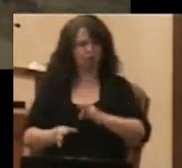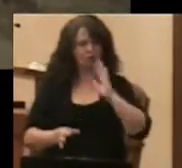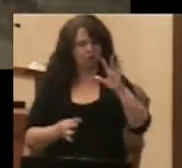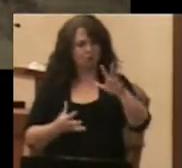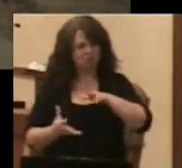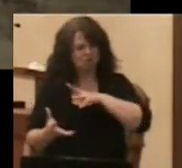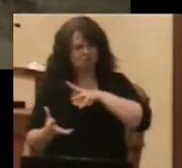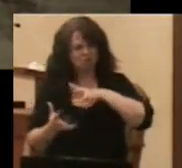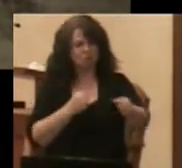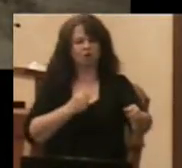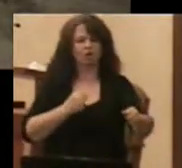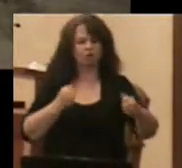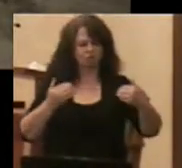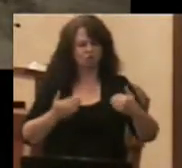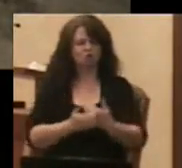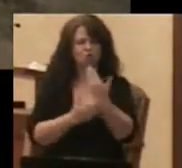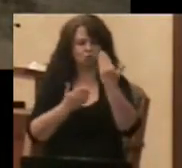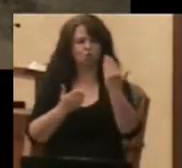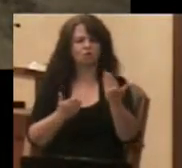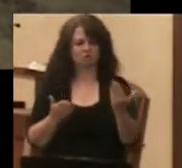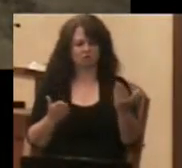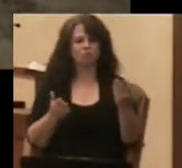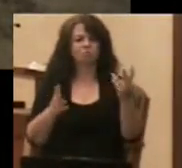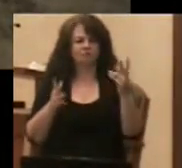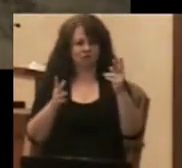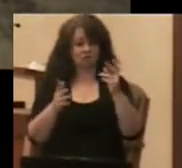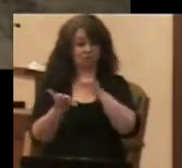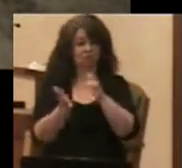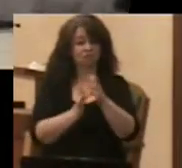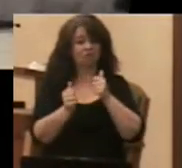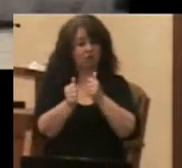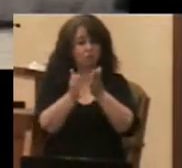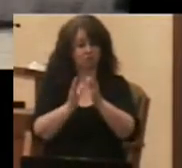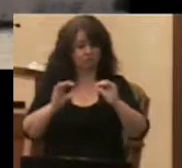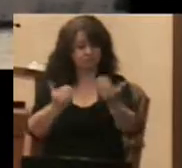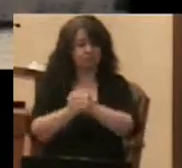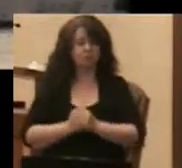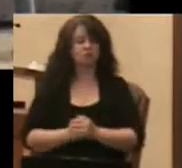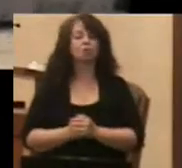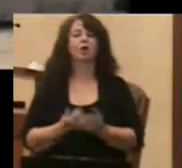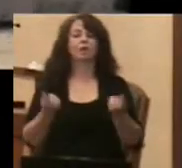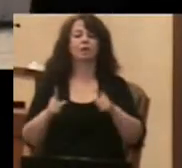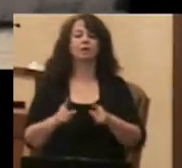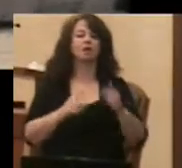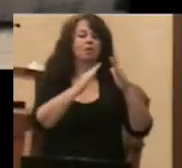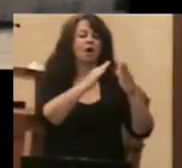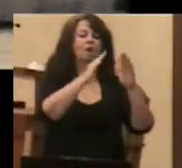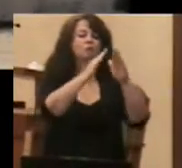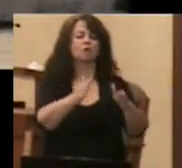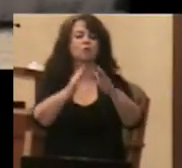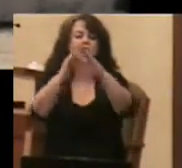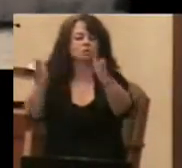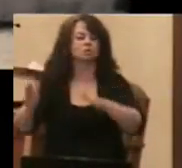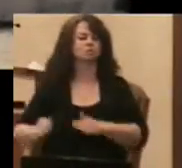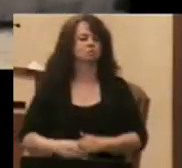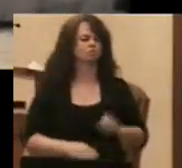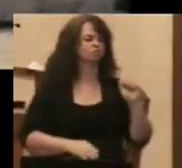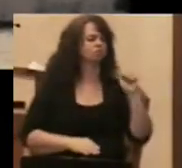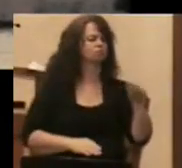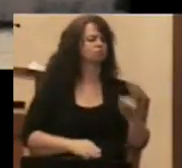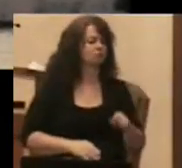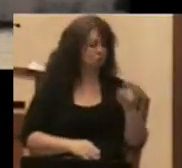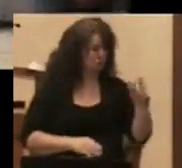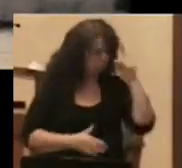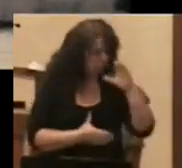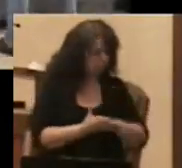Jesus' followers. So he went from house to house in the region and arrested those claiming to follow Jesus. Then one